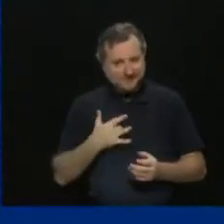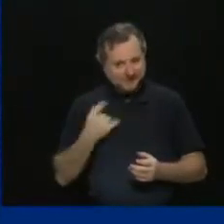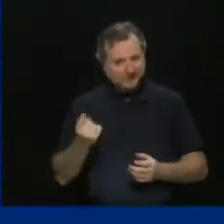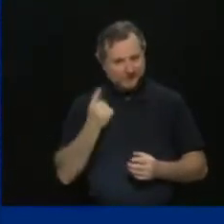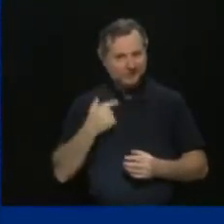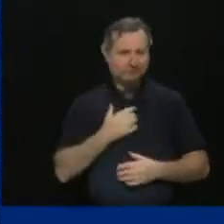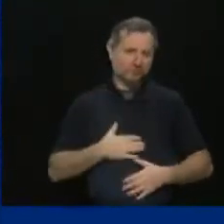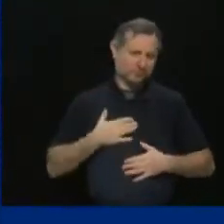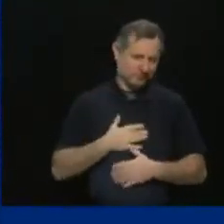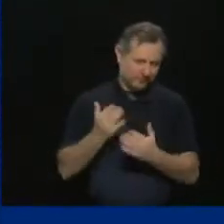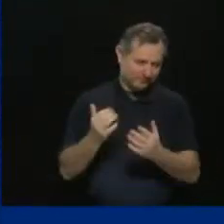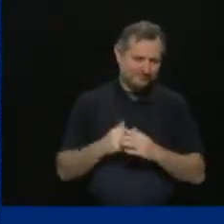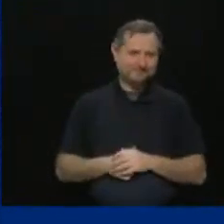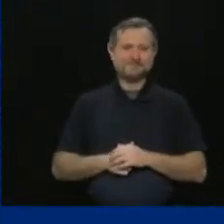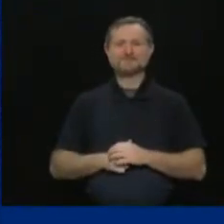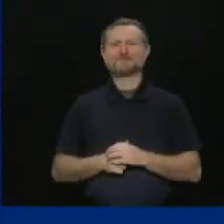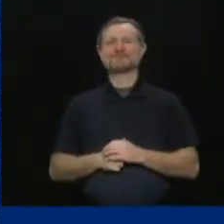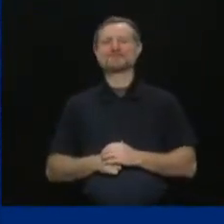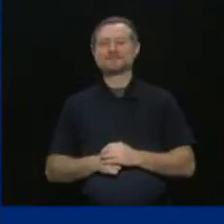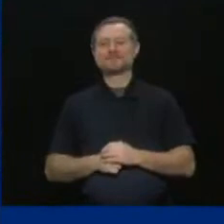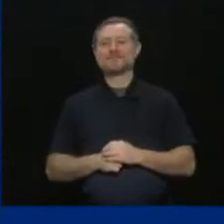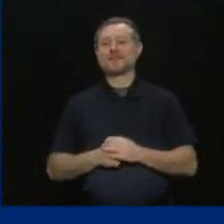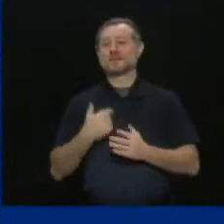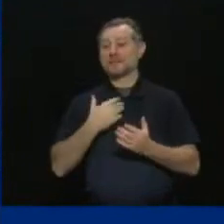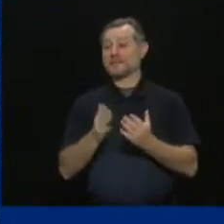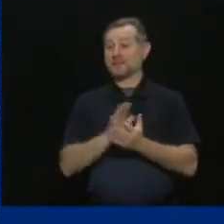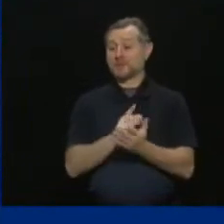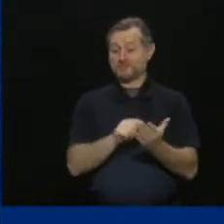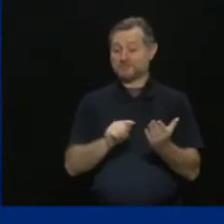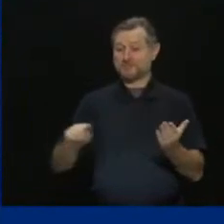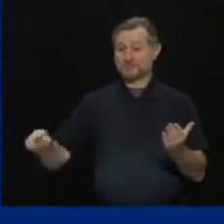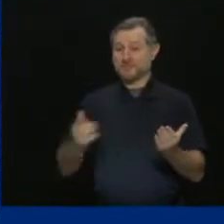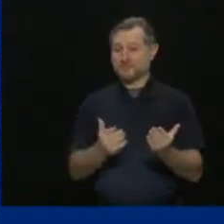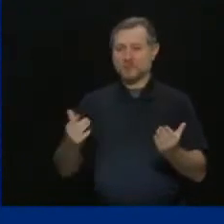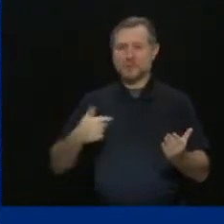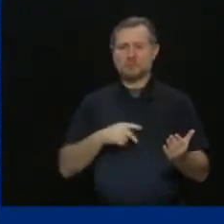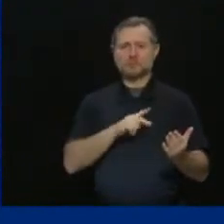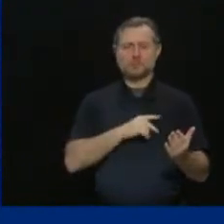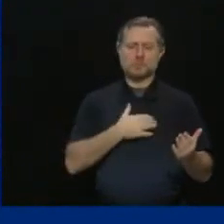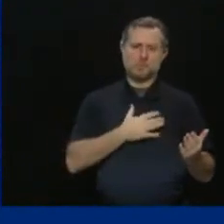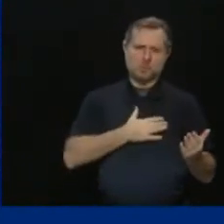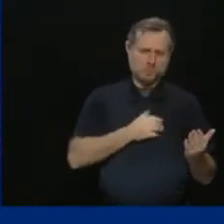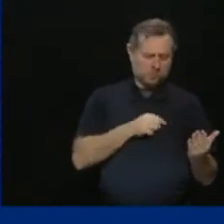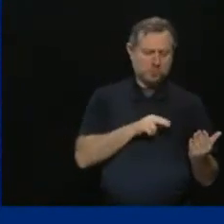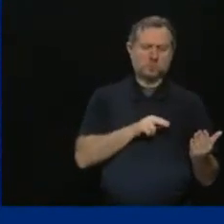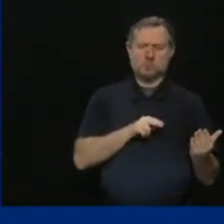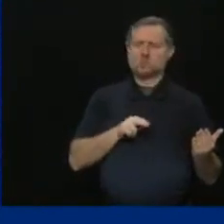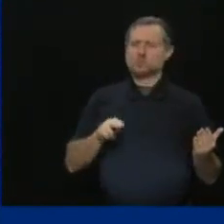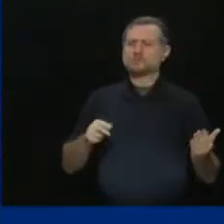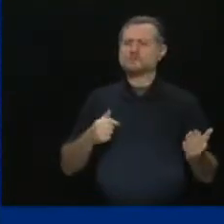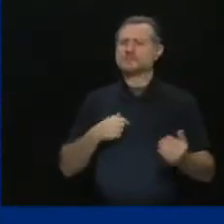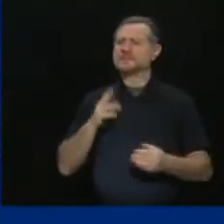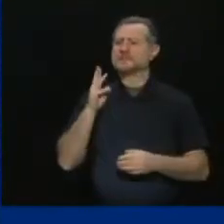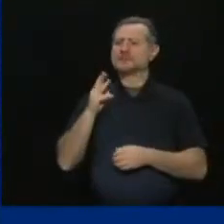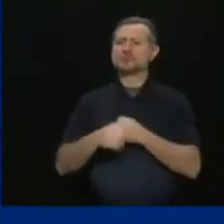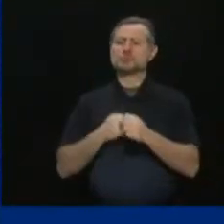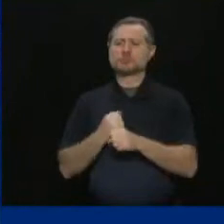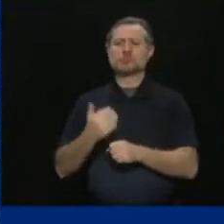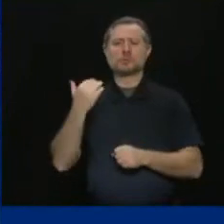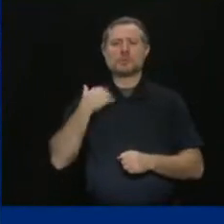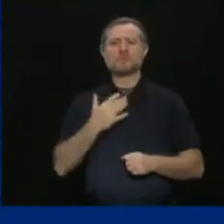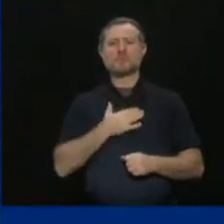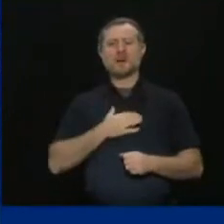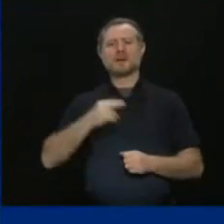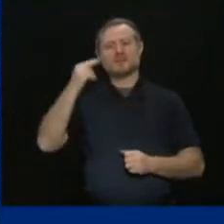This is personal to me. It was about 6 years ago when we lost my beloved nephew to